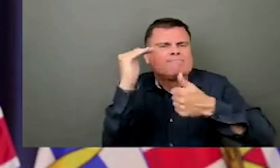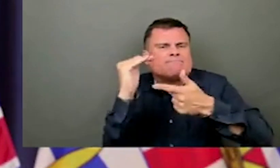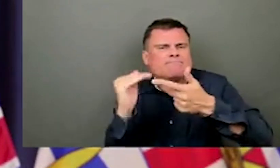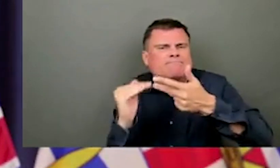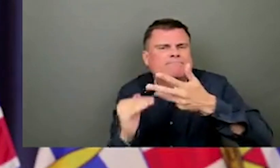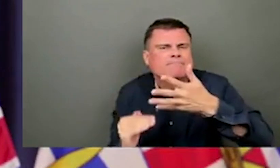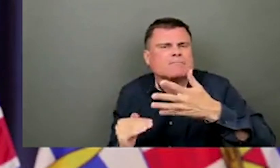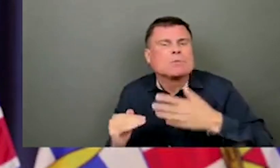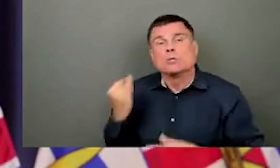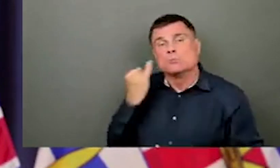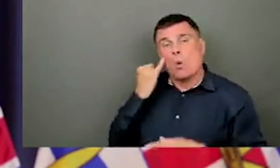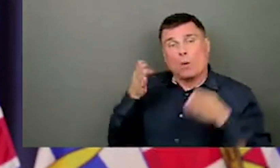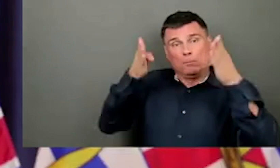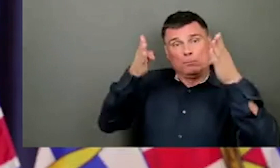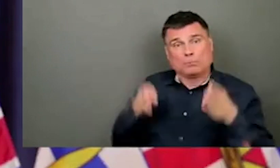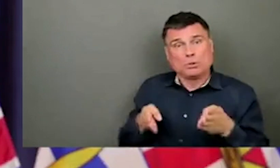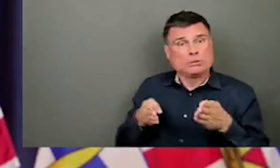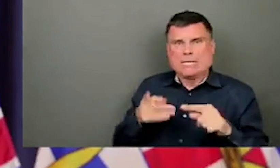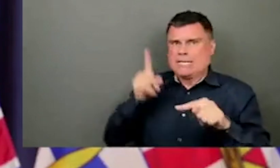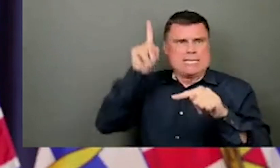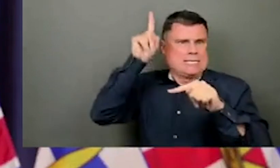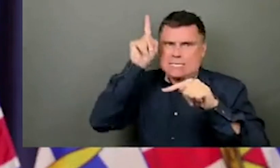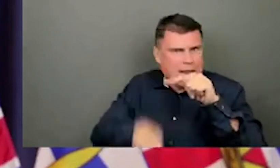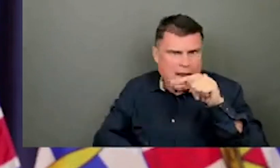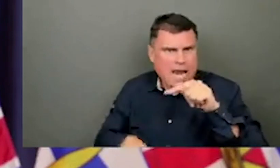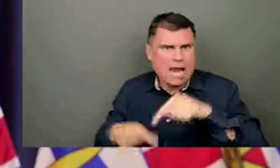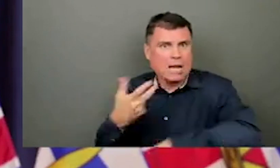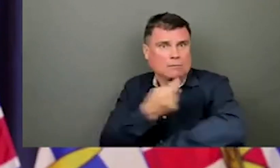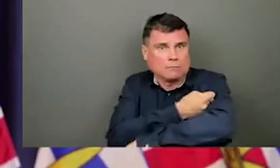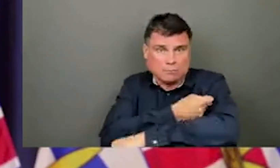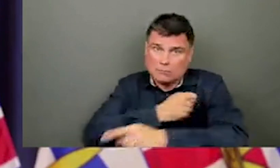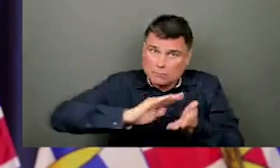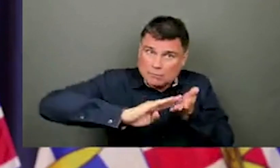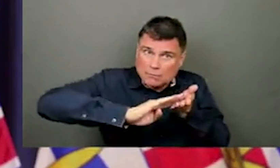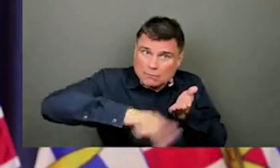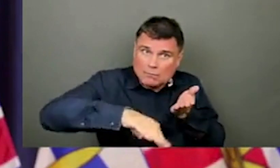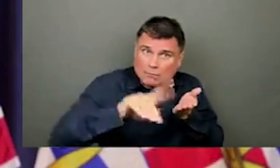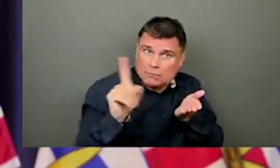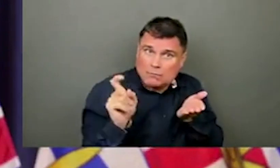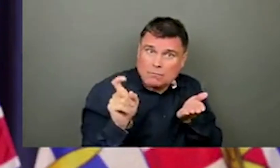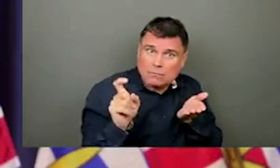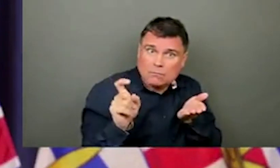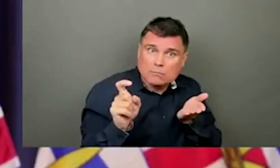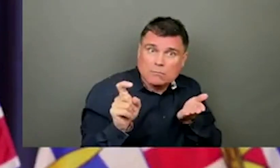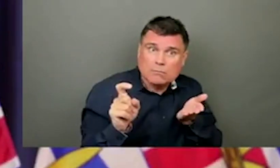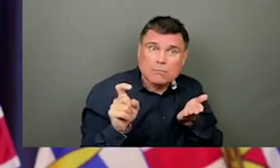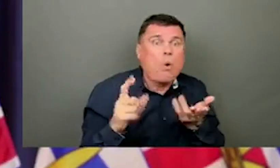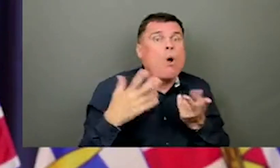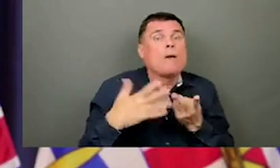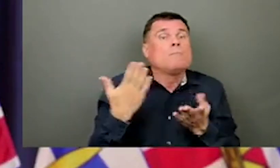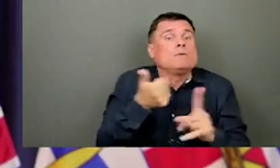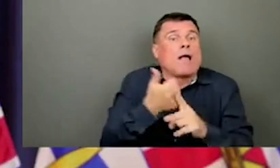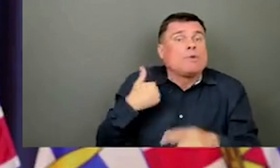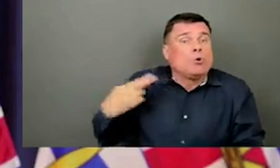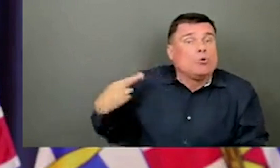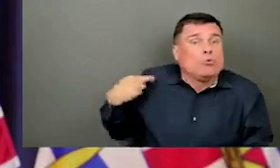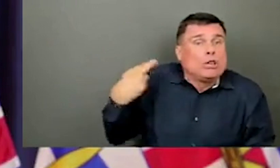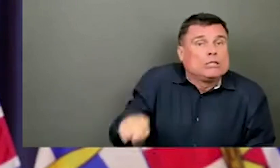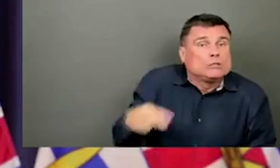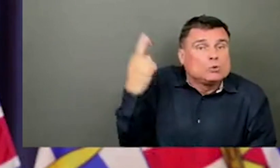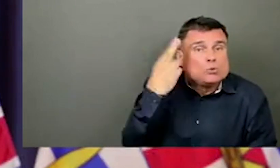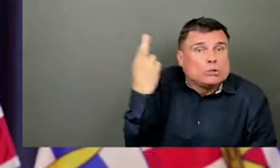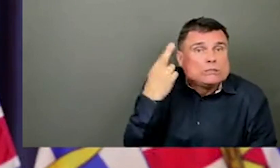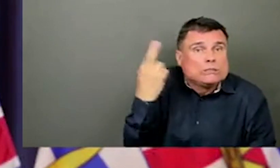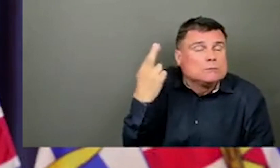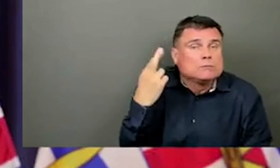immunized, is there an exemption? If someone does not want to use the vaccine due to religious reasons, is there an exemption?